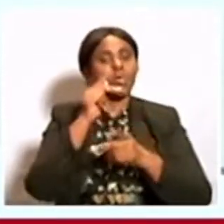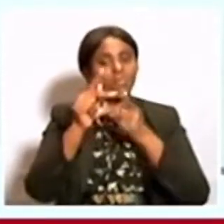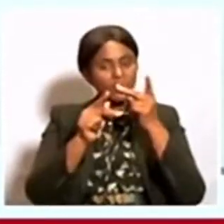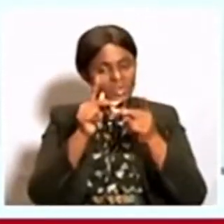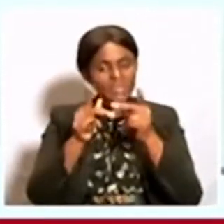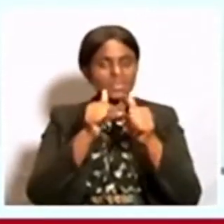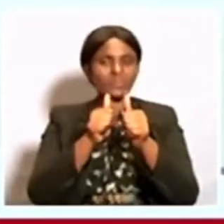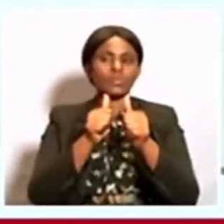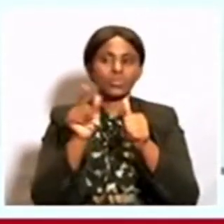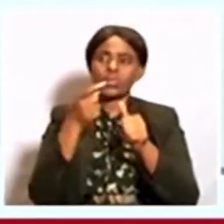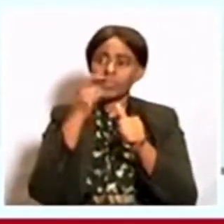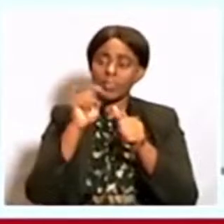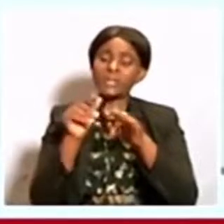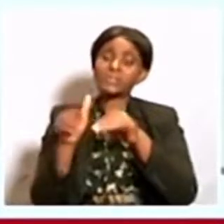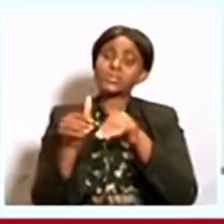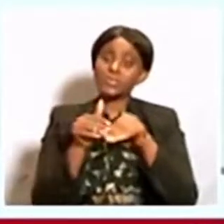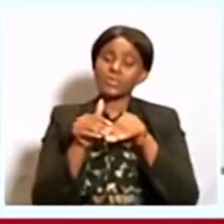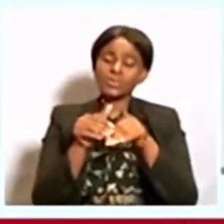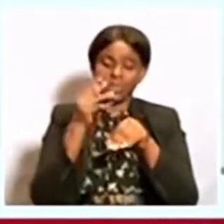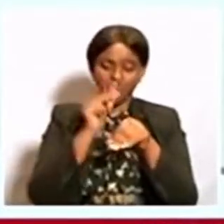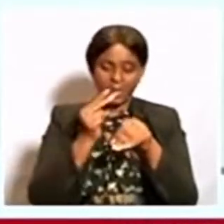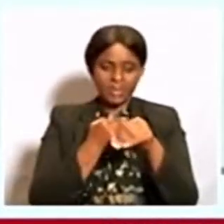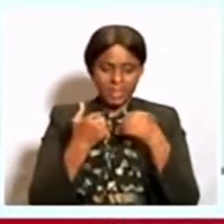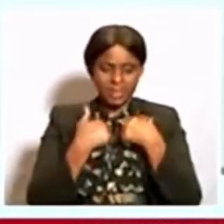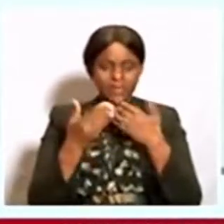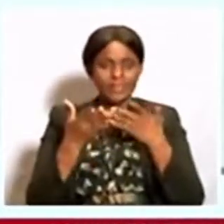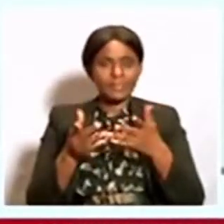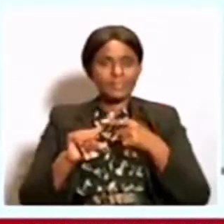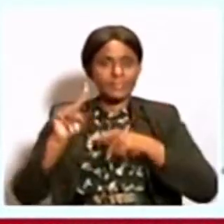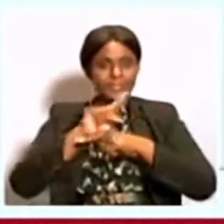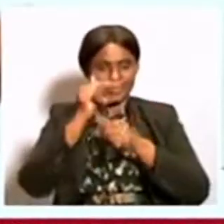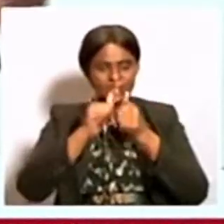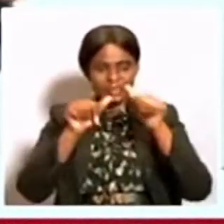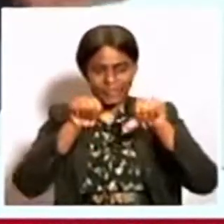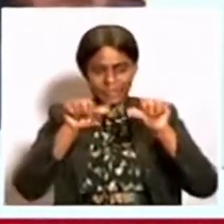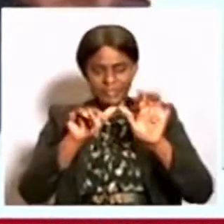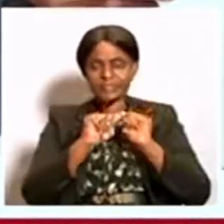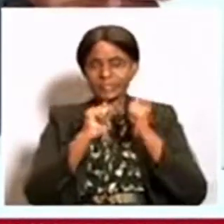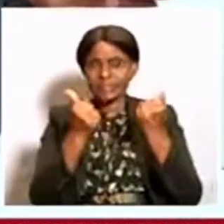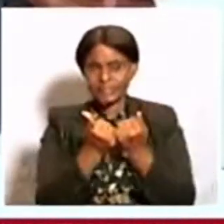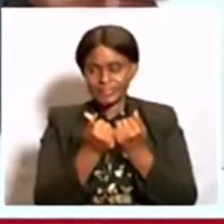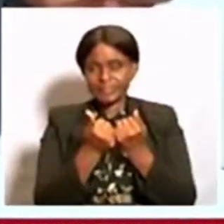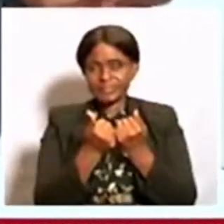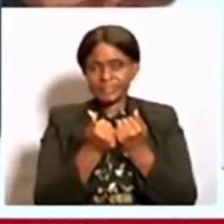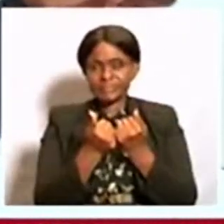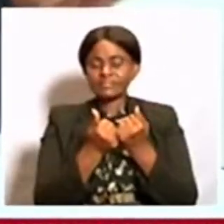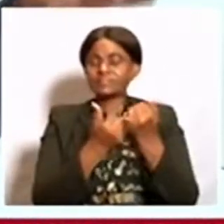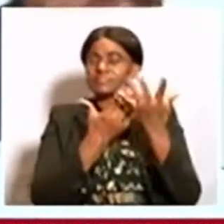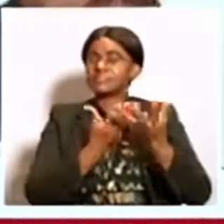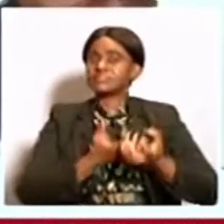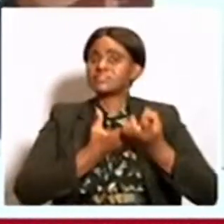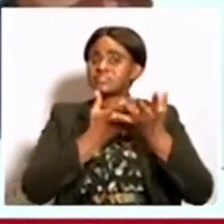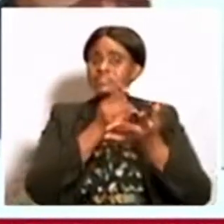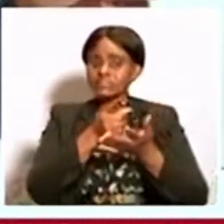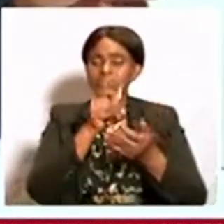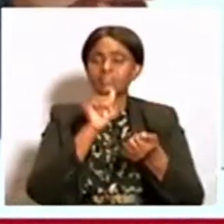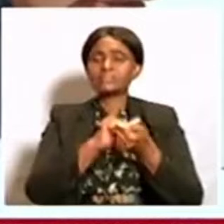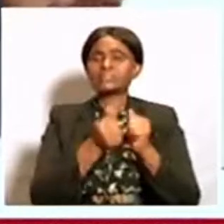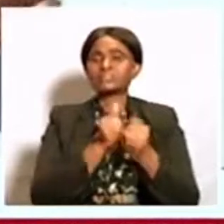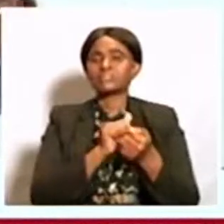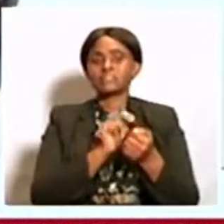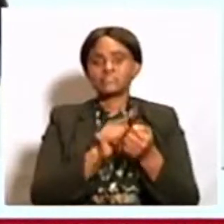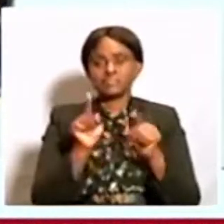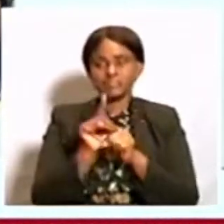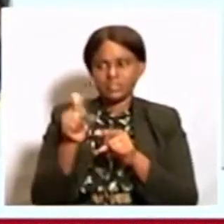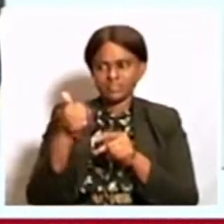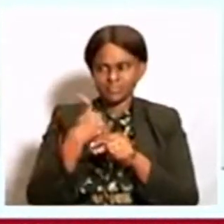followed. Why we are here today is because the Auditor General raised that query, and